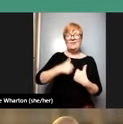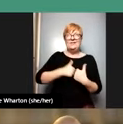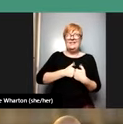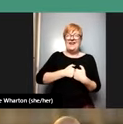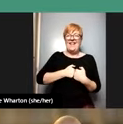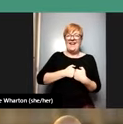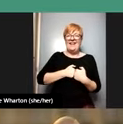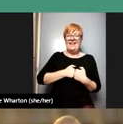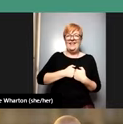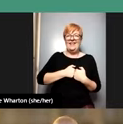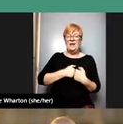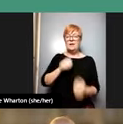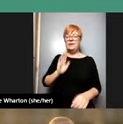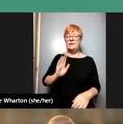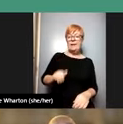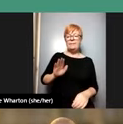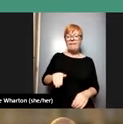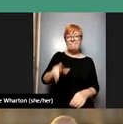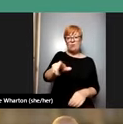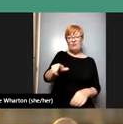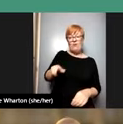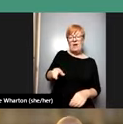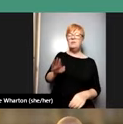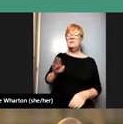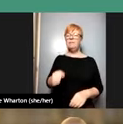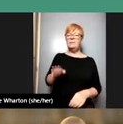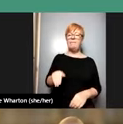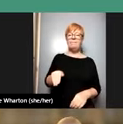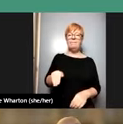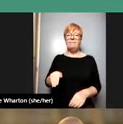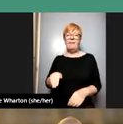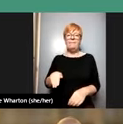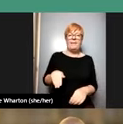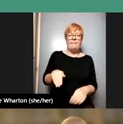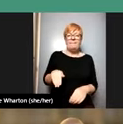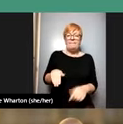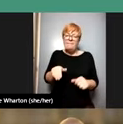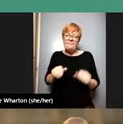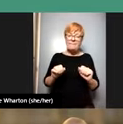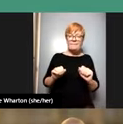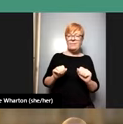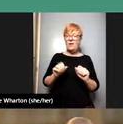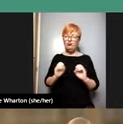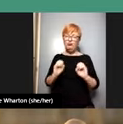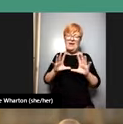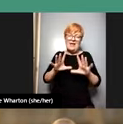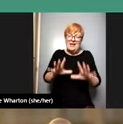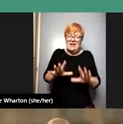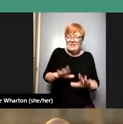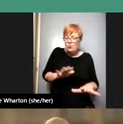of the beat against the railings, and his shoulders ducking and clenching, releasing the rhythm, the laveway, the